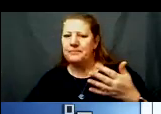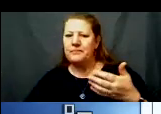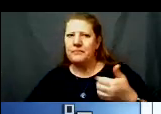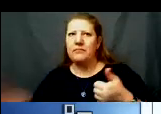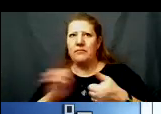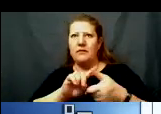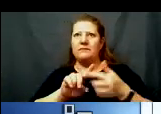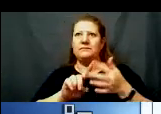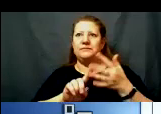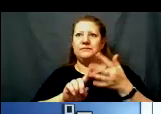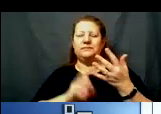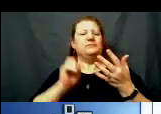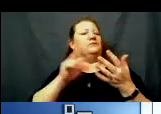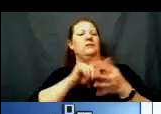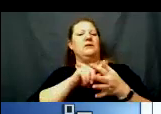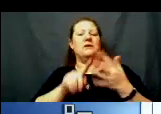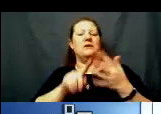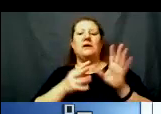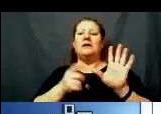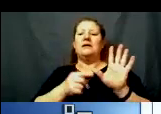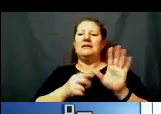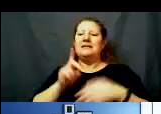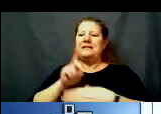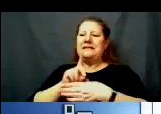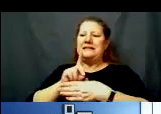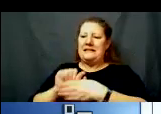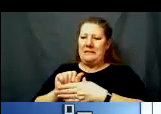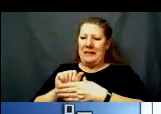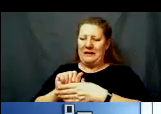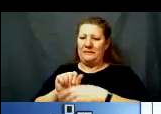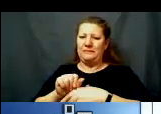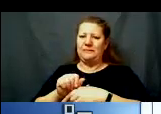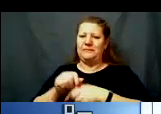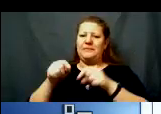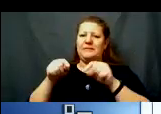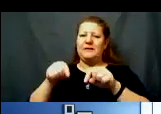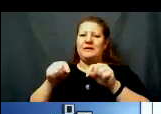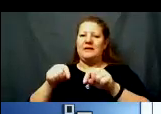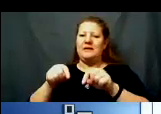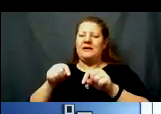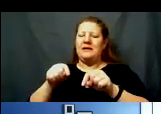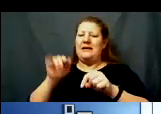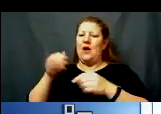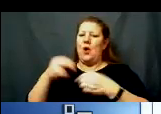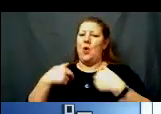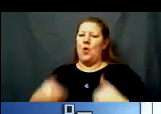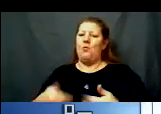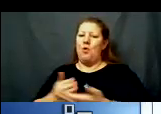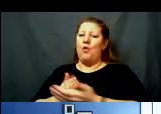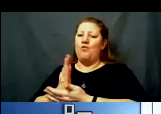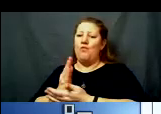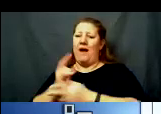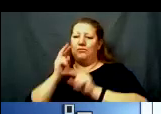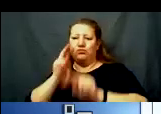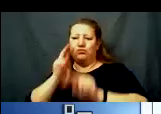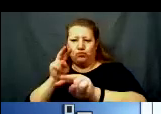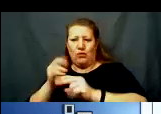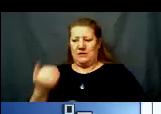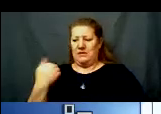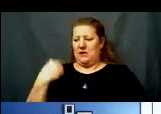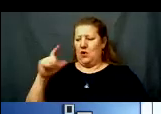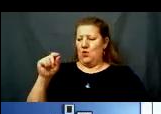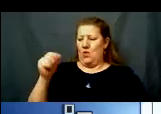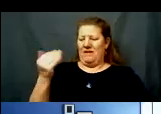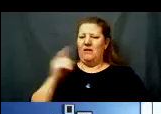immigration status. Let's talk about disability status. This report by Human Rights Watch from 2015 really